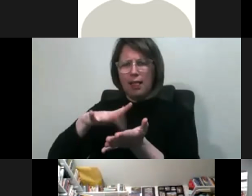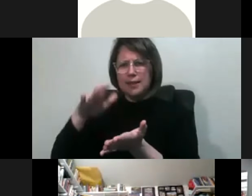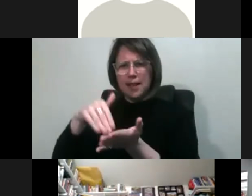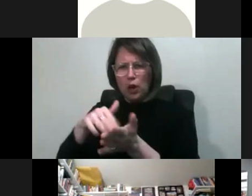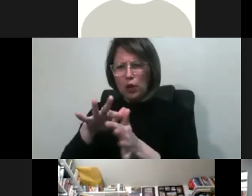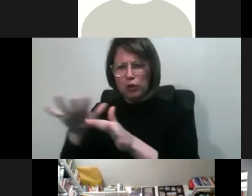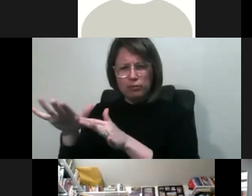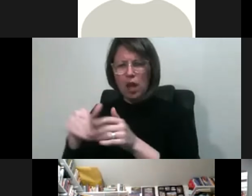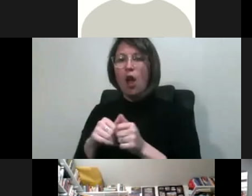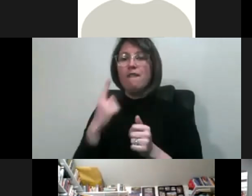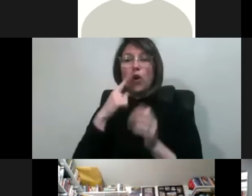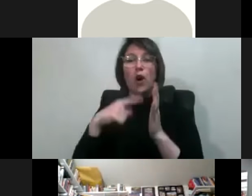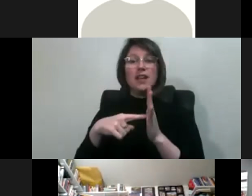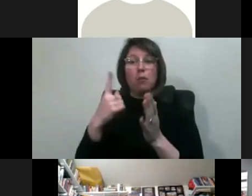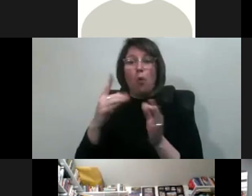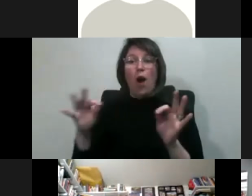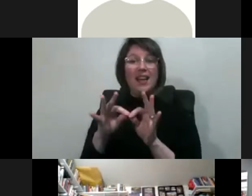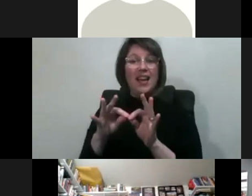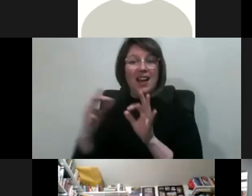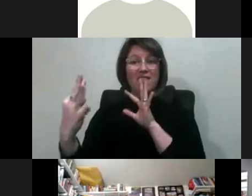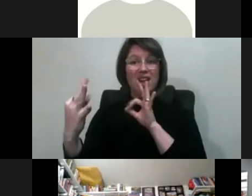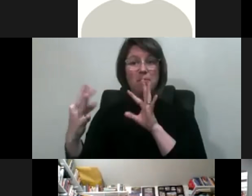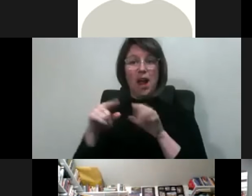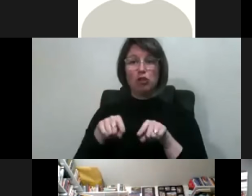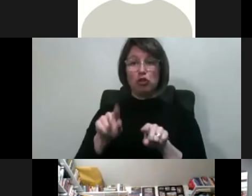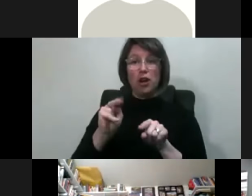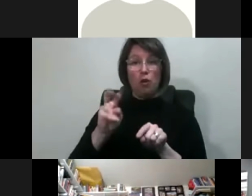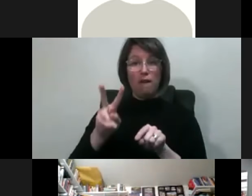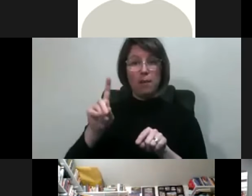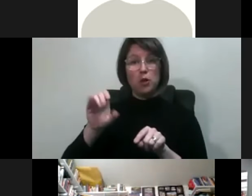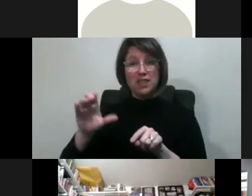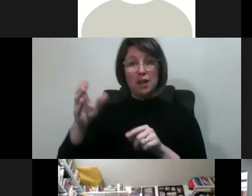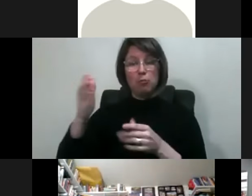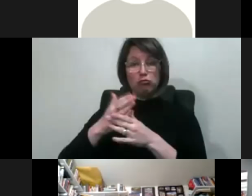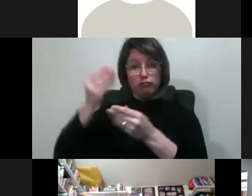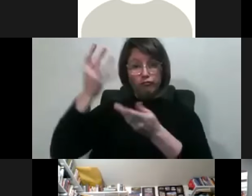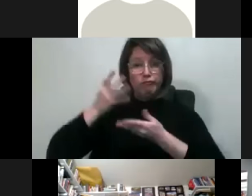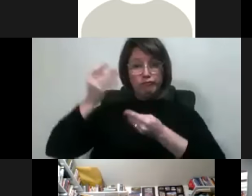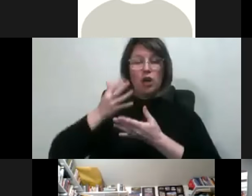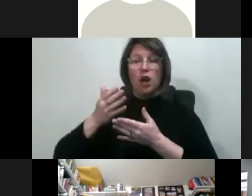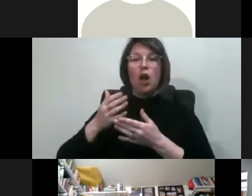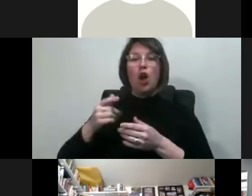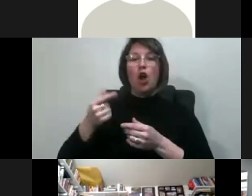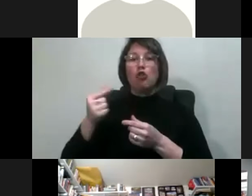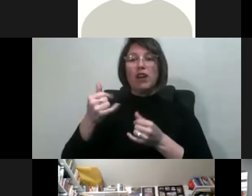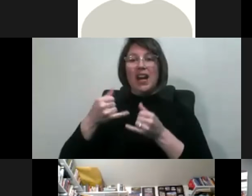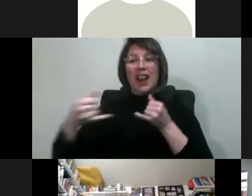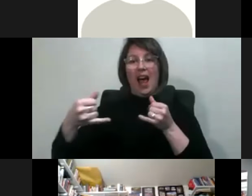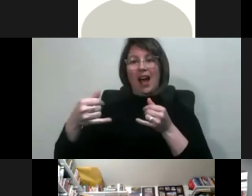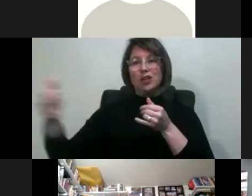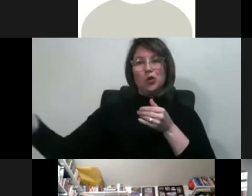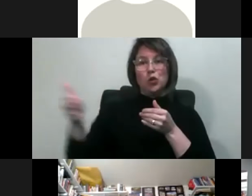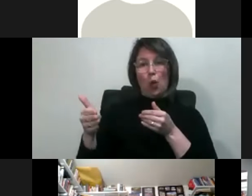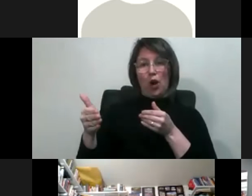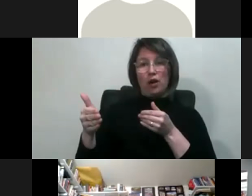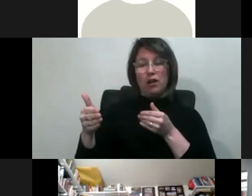example, one of the key pieces of feedback we heard through November and December was that by shortening the Green Line of Brigham Circle rather than running it all the